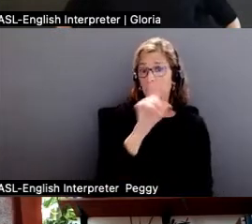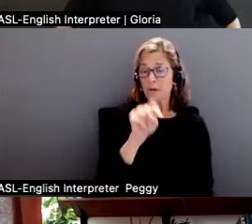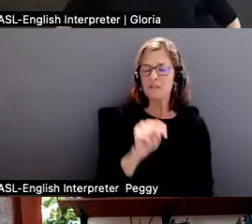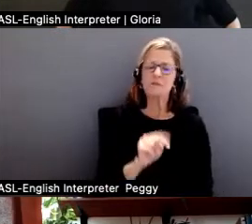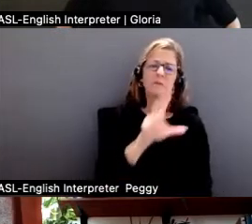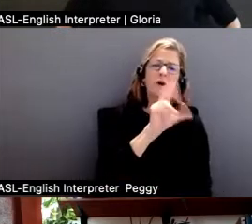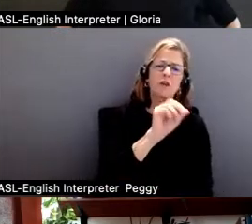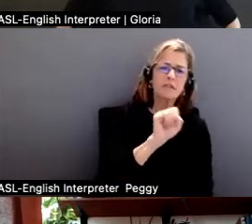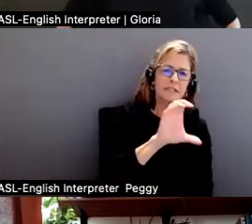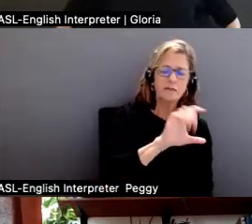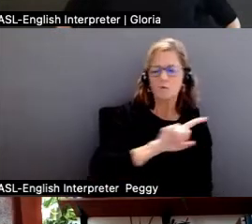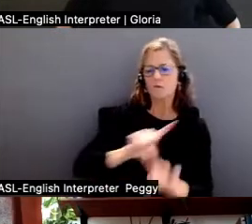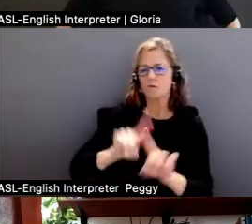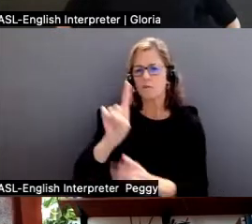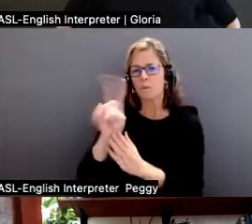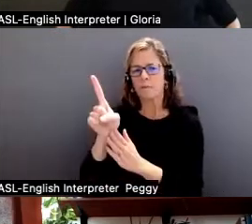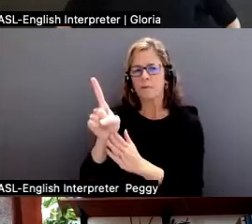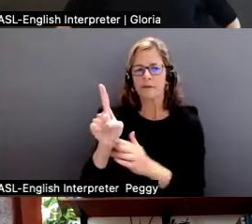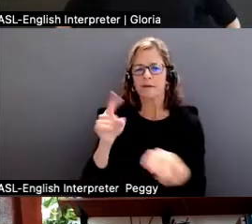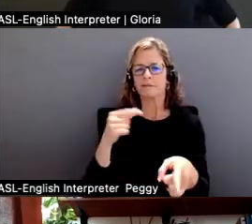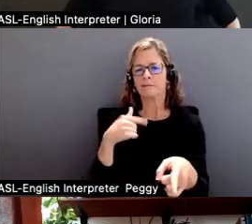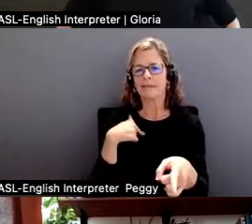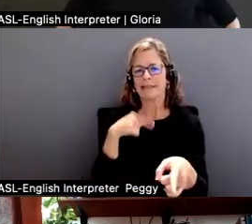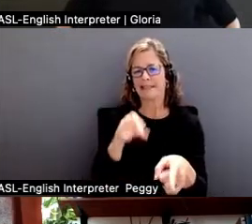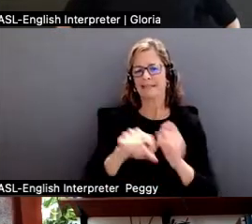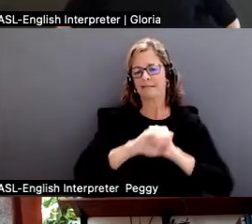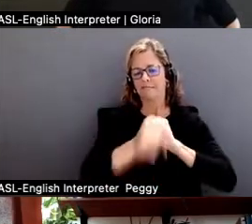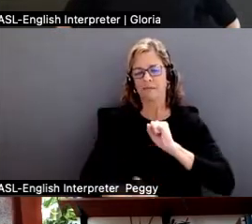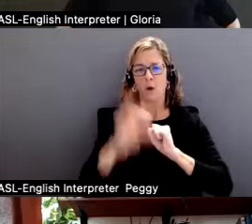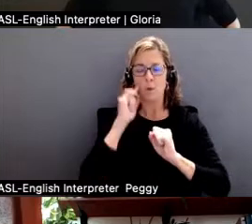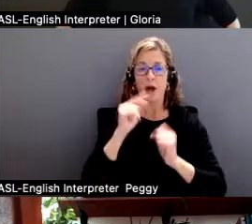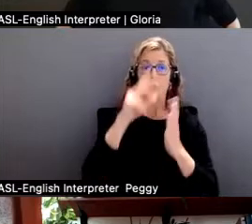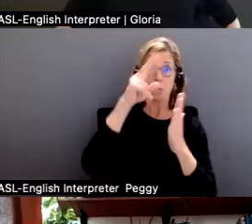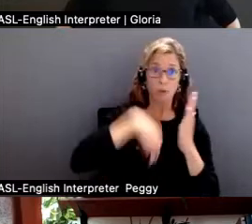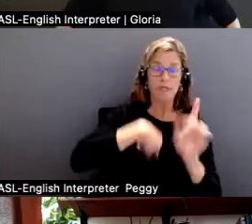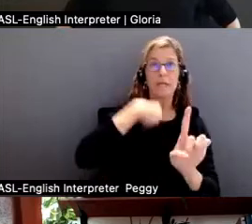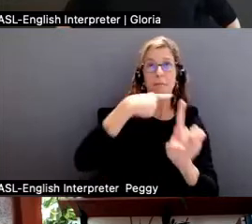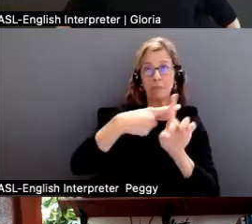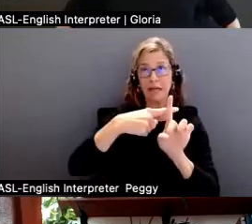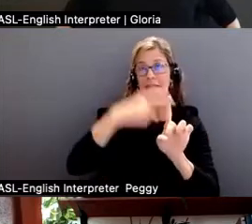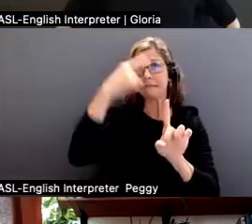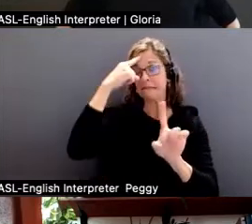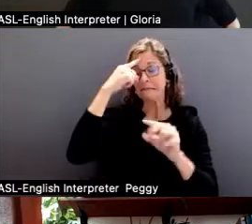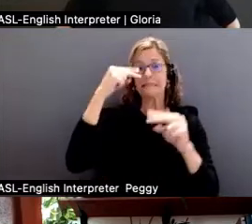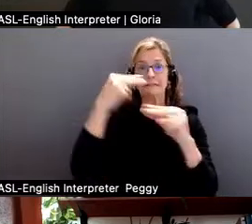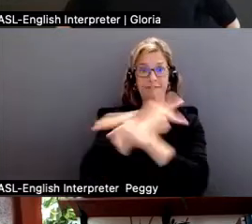minute for an answer, but because this requires quite a bit of math,